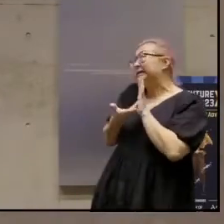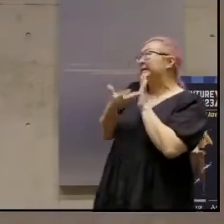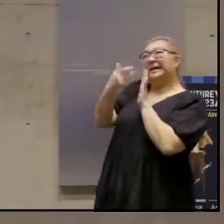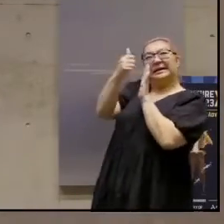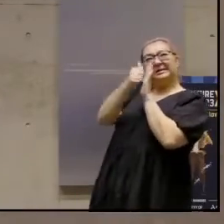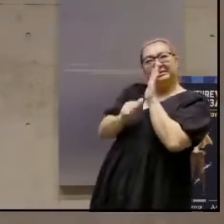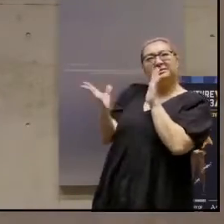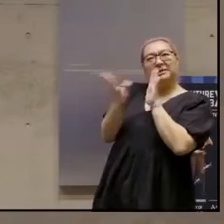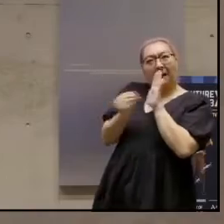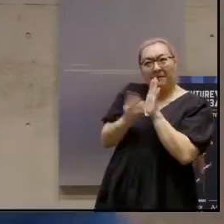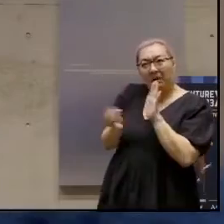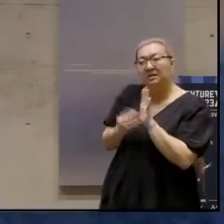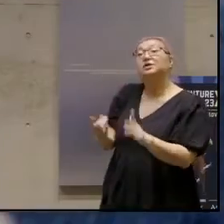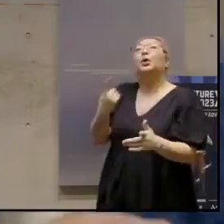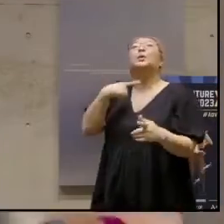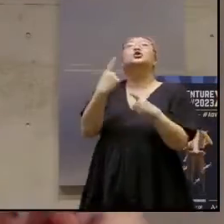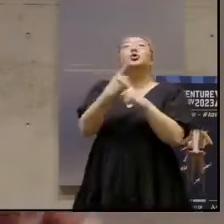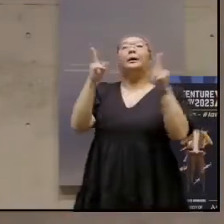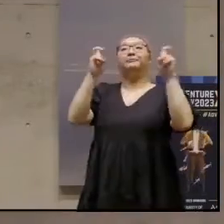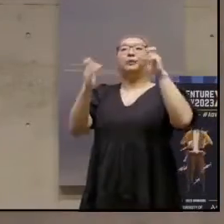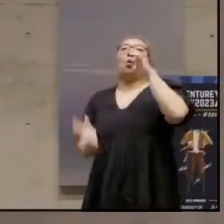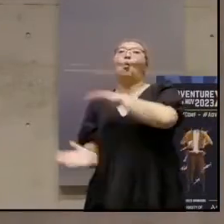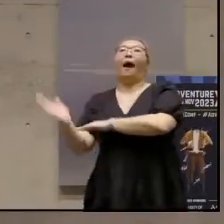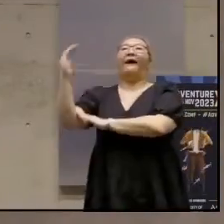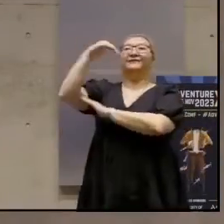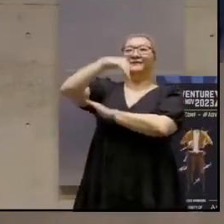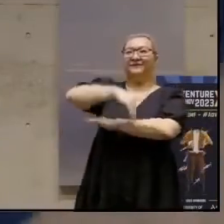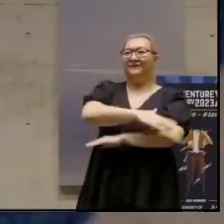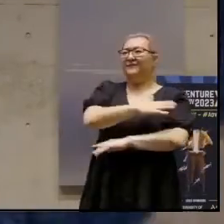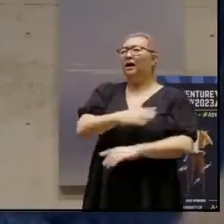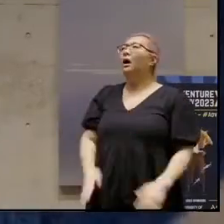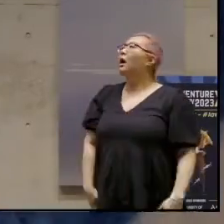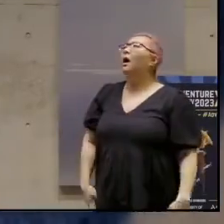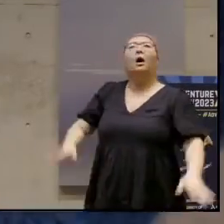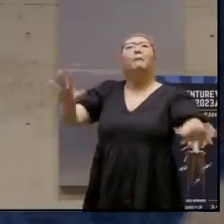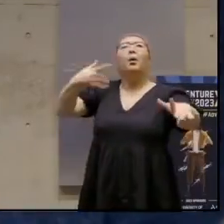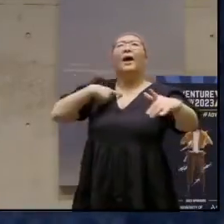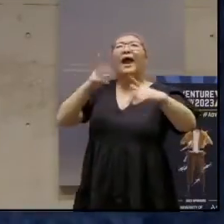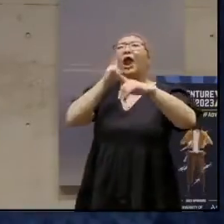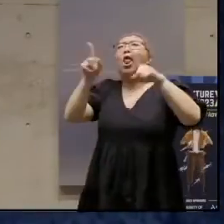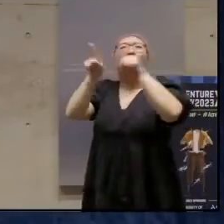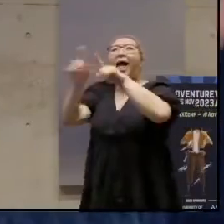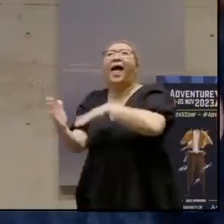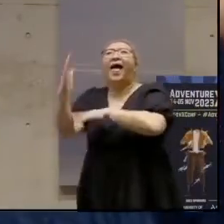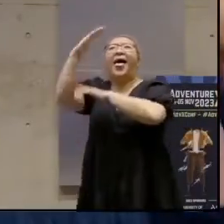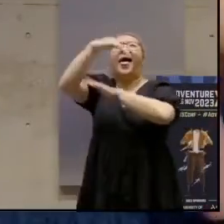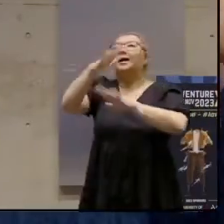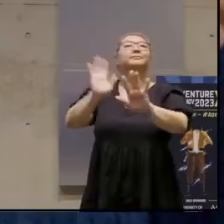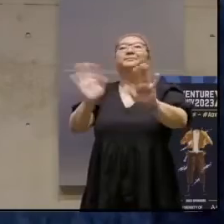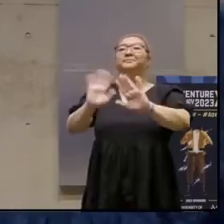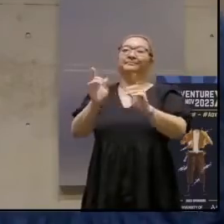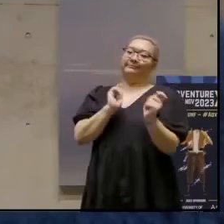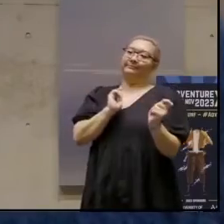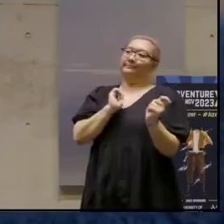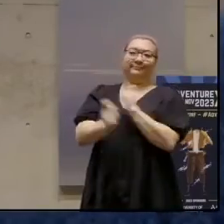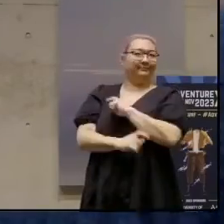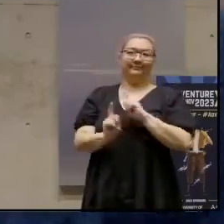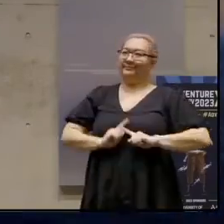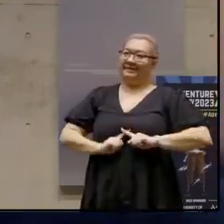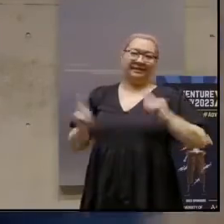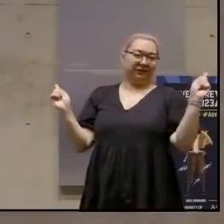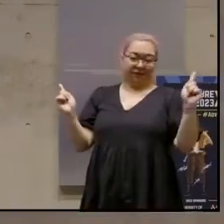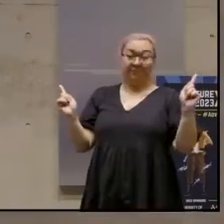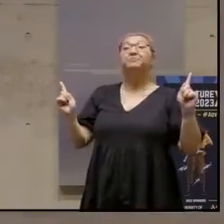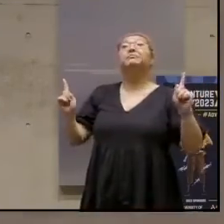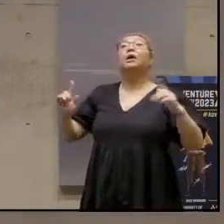deal. Let's talk about a wave, okay? You're like, hey, wait a minute, Christopher, that kind of looks like the mountain thing, except it isn't. A wave gathers all of